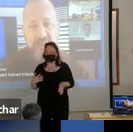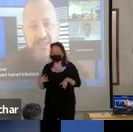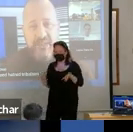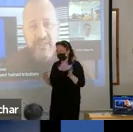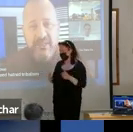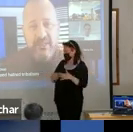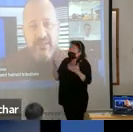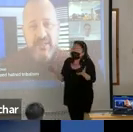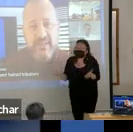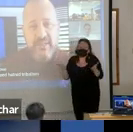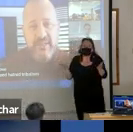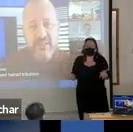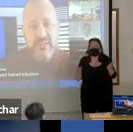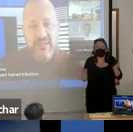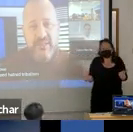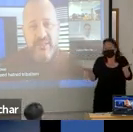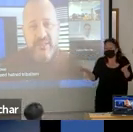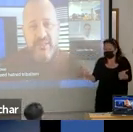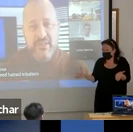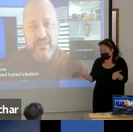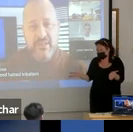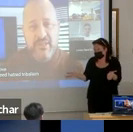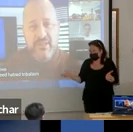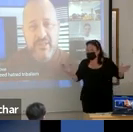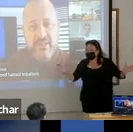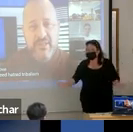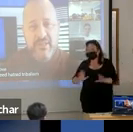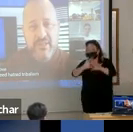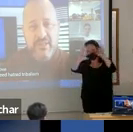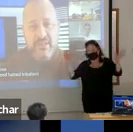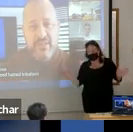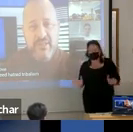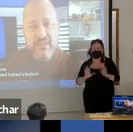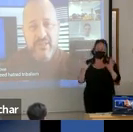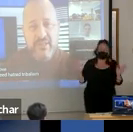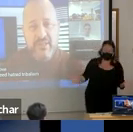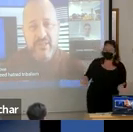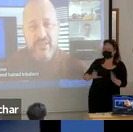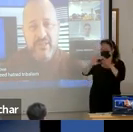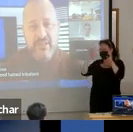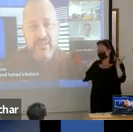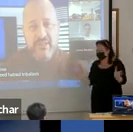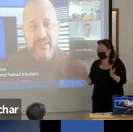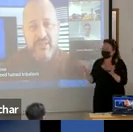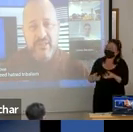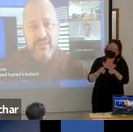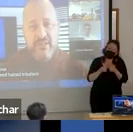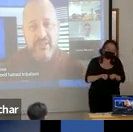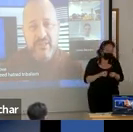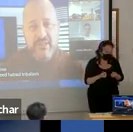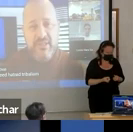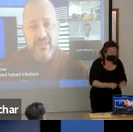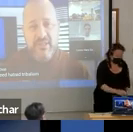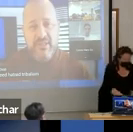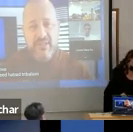that we were talking about. But still, we need technical solutions. It's not enough to talk about ethics and feelings. We